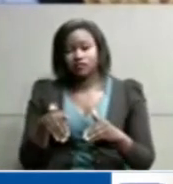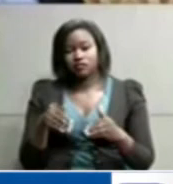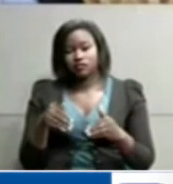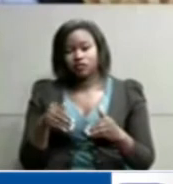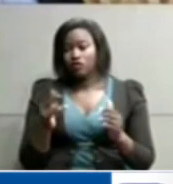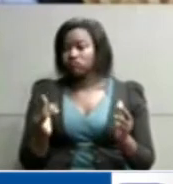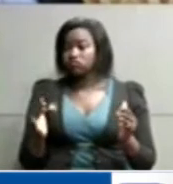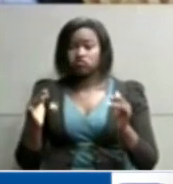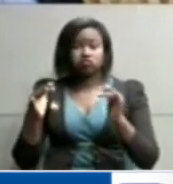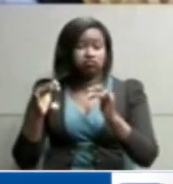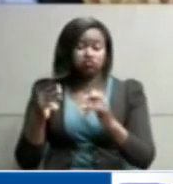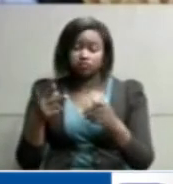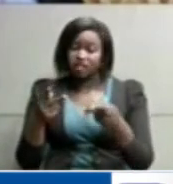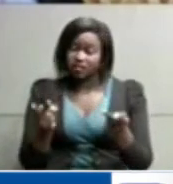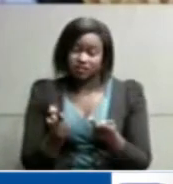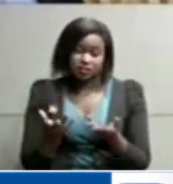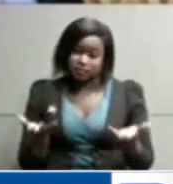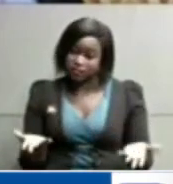Let's